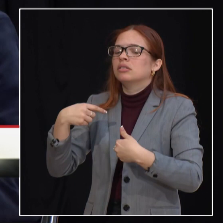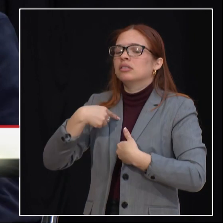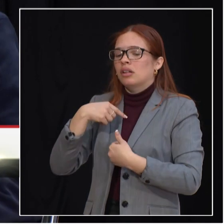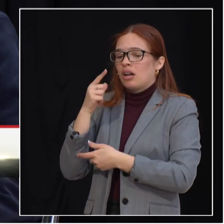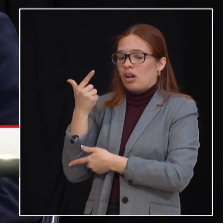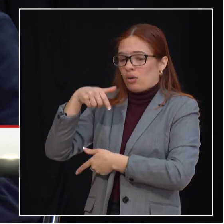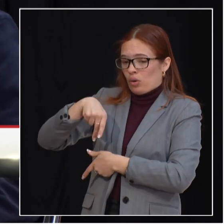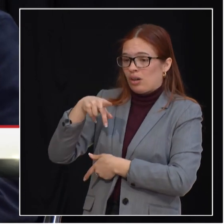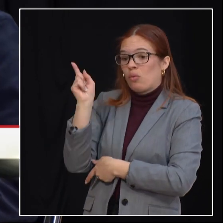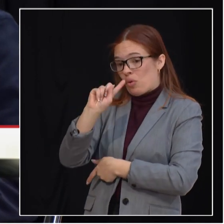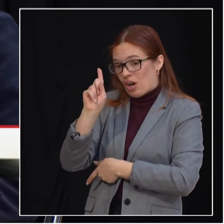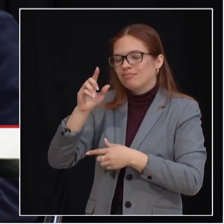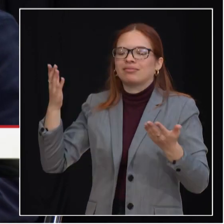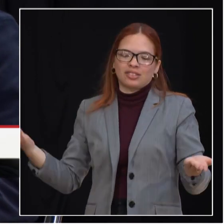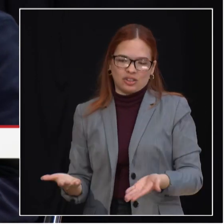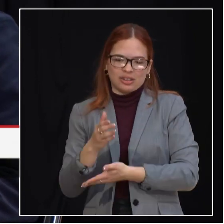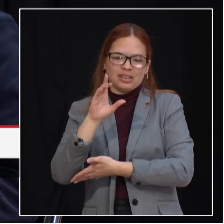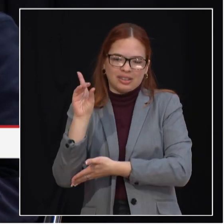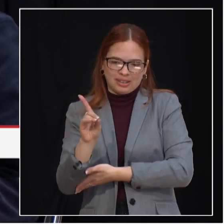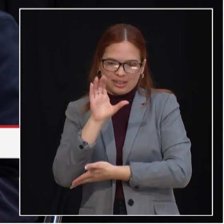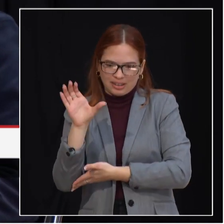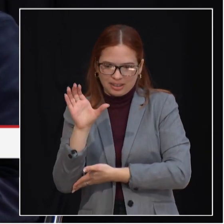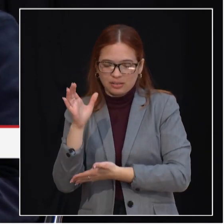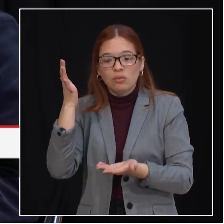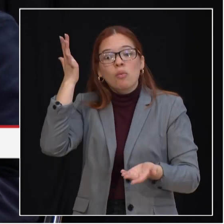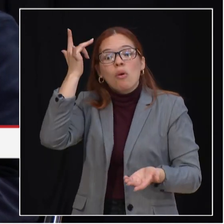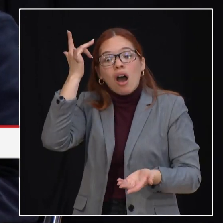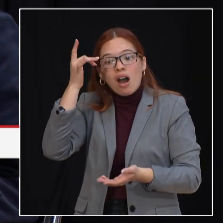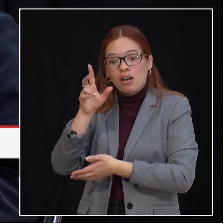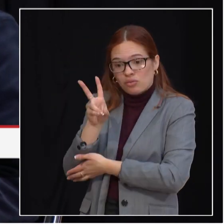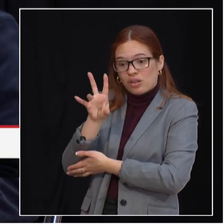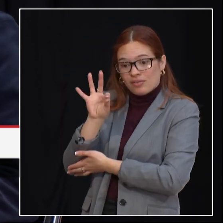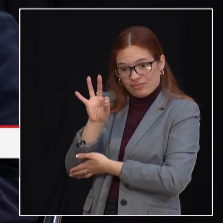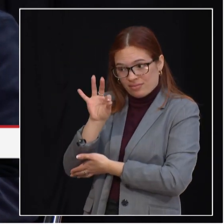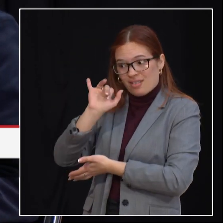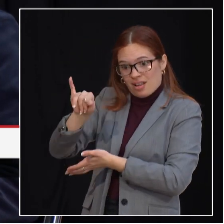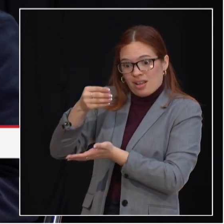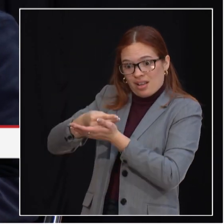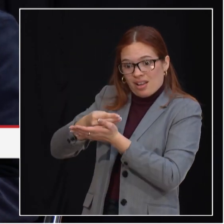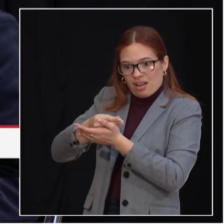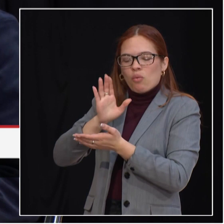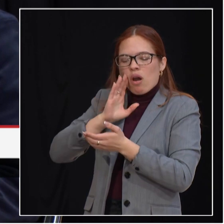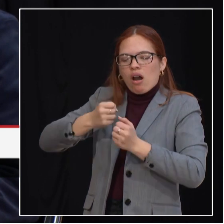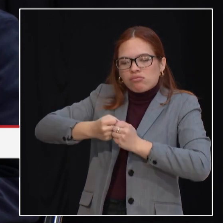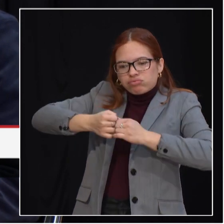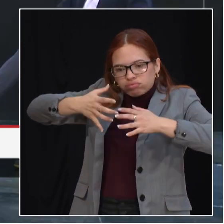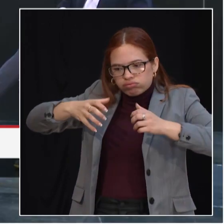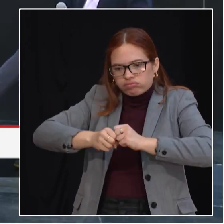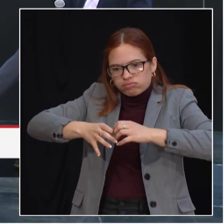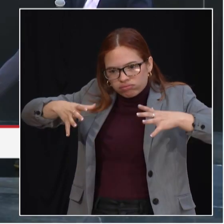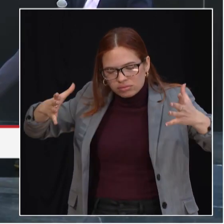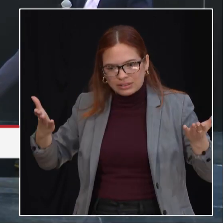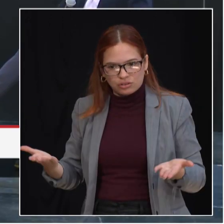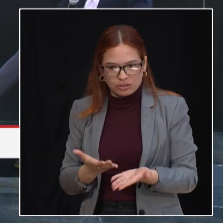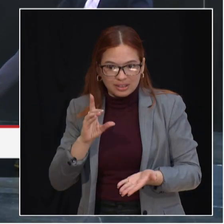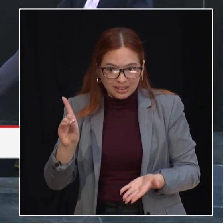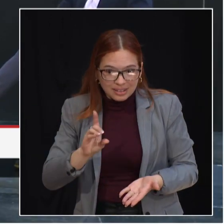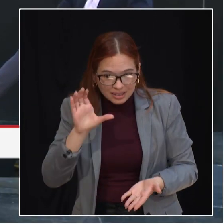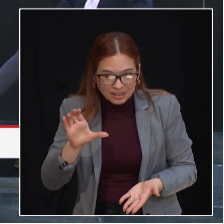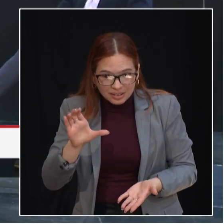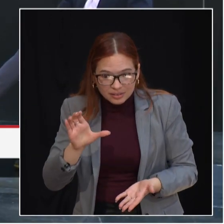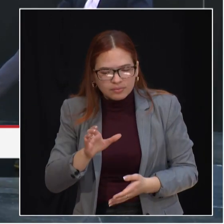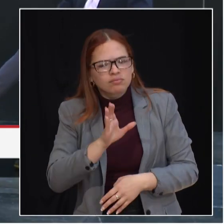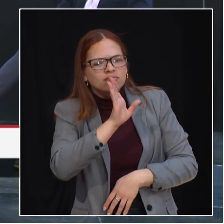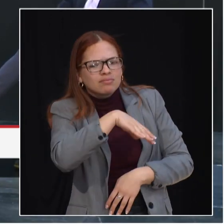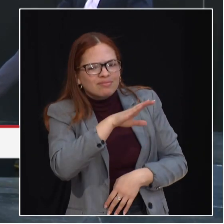DC, and thanks to the Vitality Fund, we will be expanding significantly in DC. Wonderful, thank you. So Benjamin, you